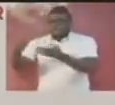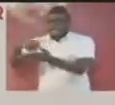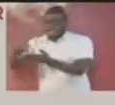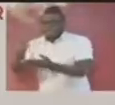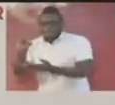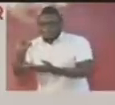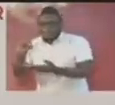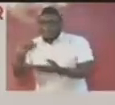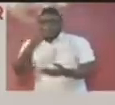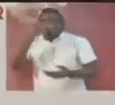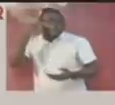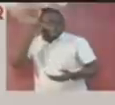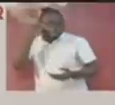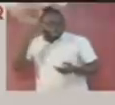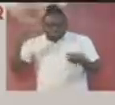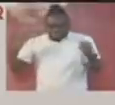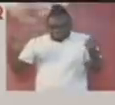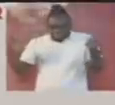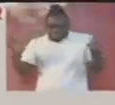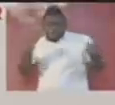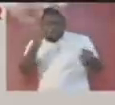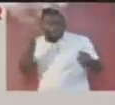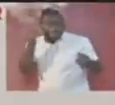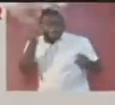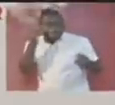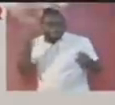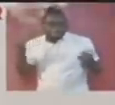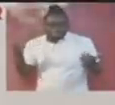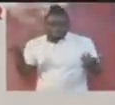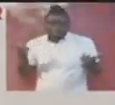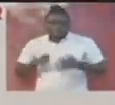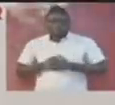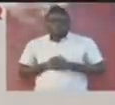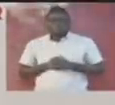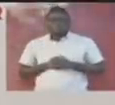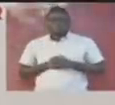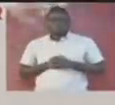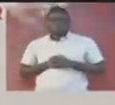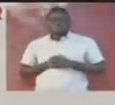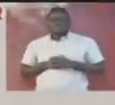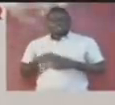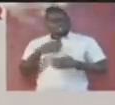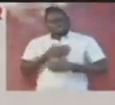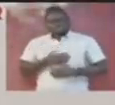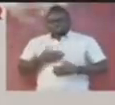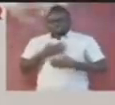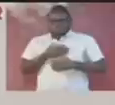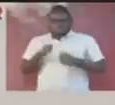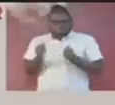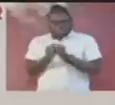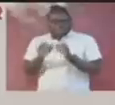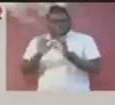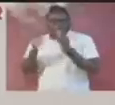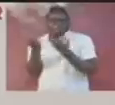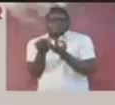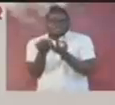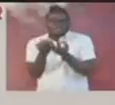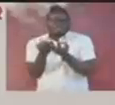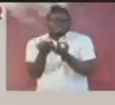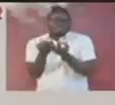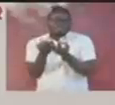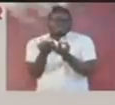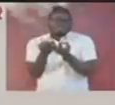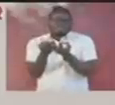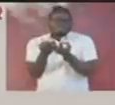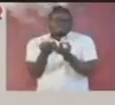with your members or your family, with the same people who you live with, the same people you normally are in close contact with. In other words, stay within